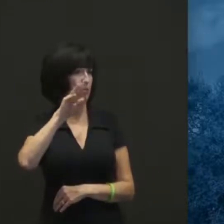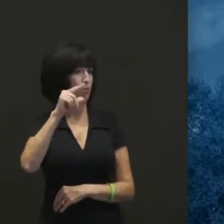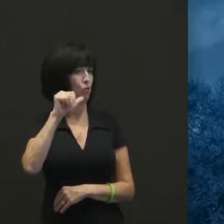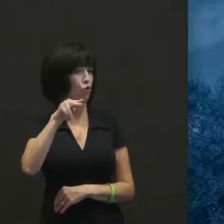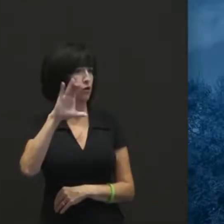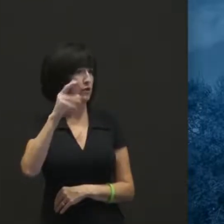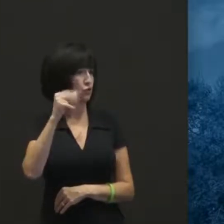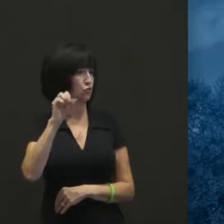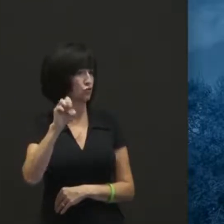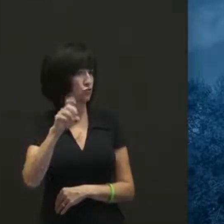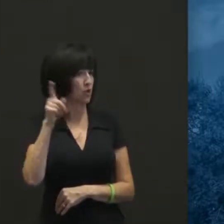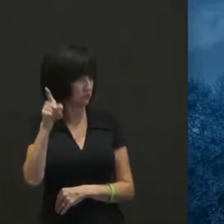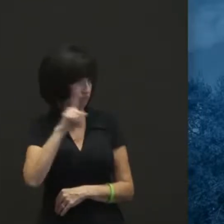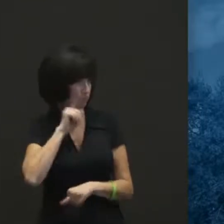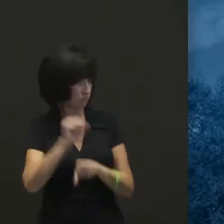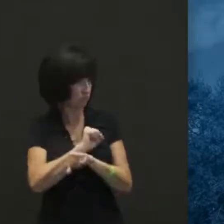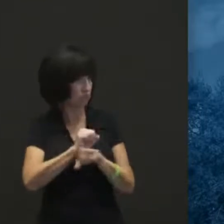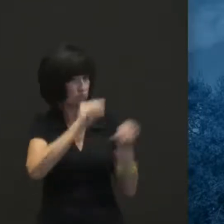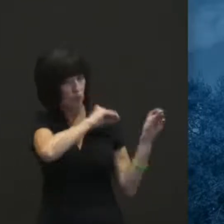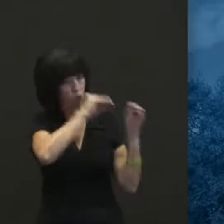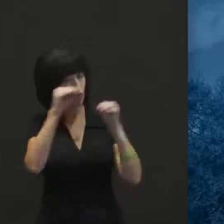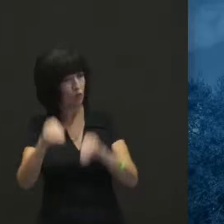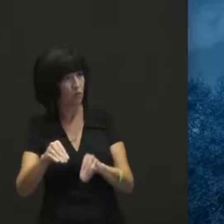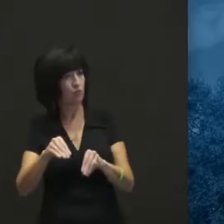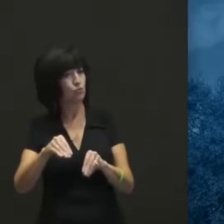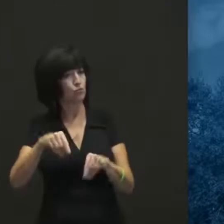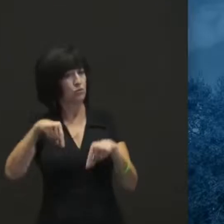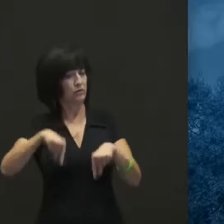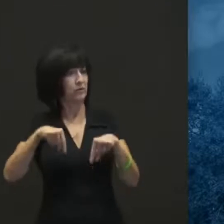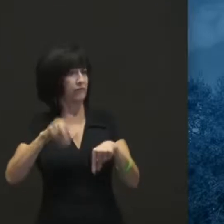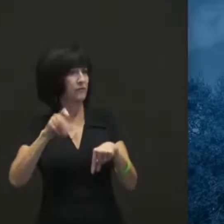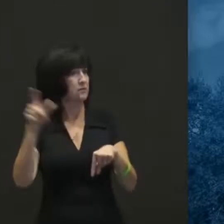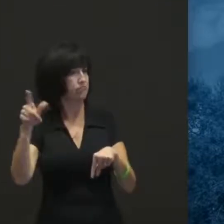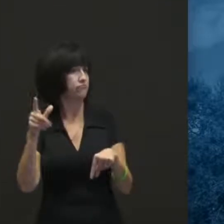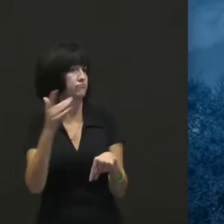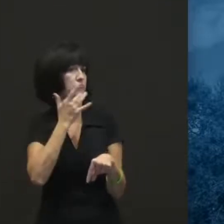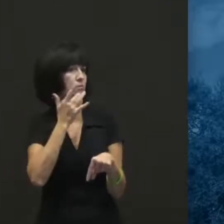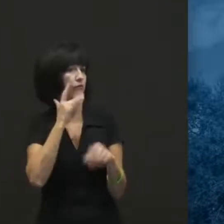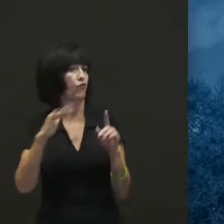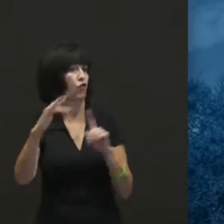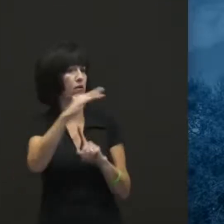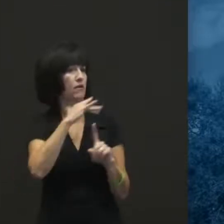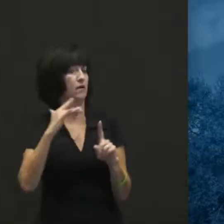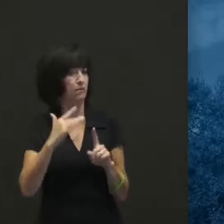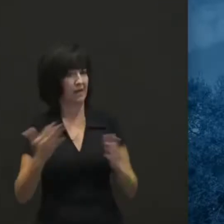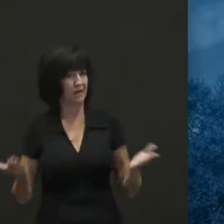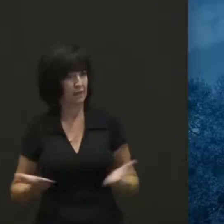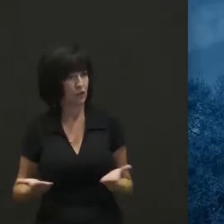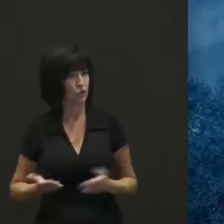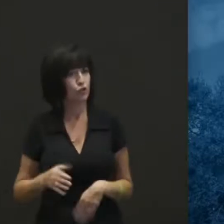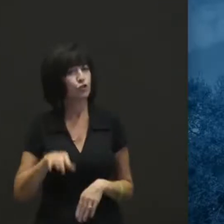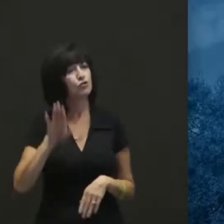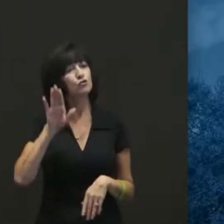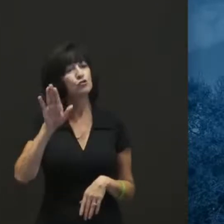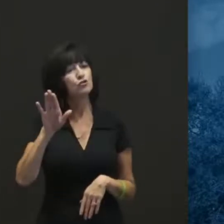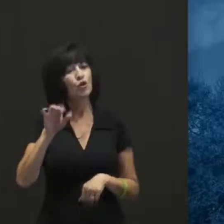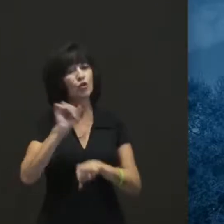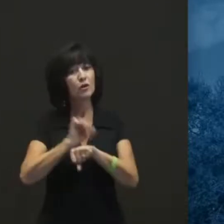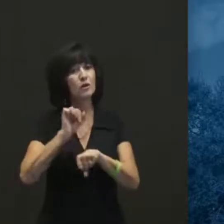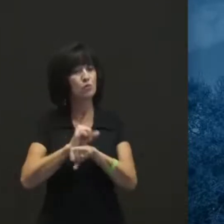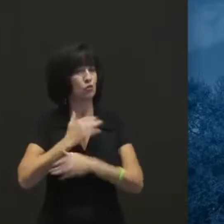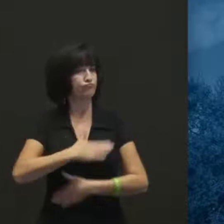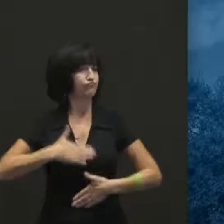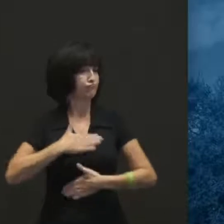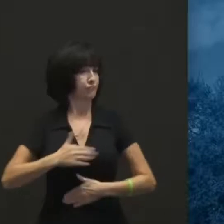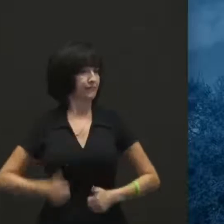in that respect. They like the environment here. I think their employees enjoy the quality of life, the